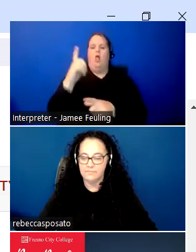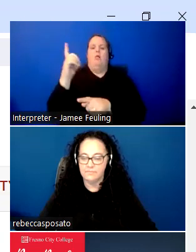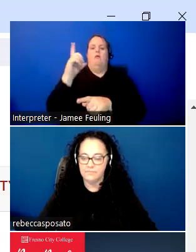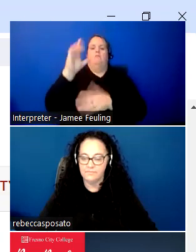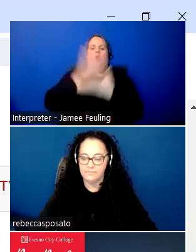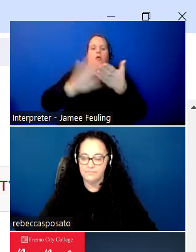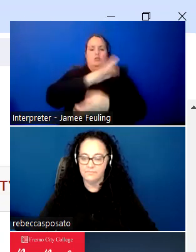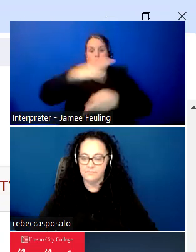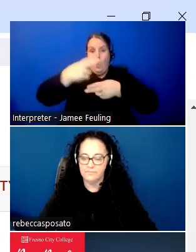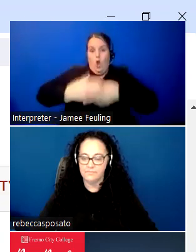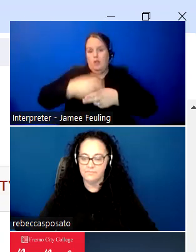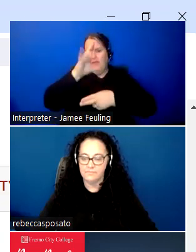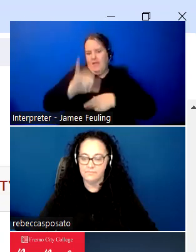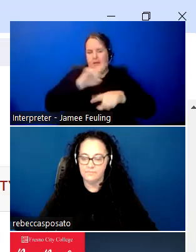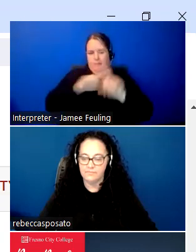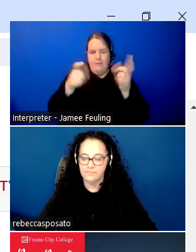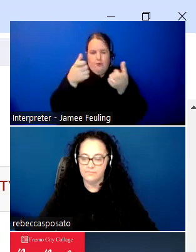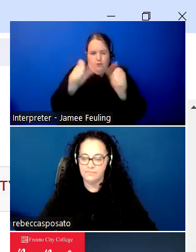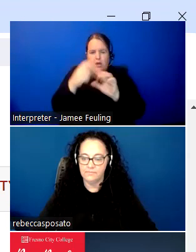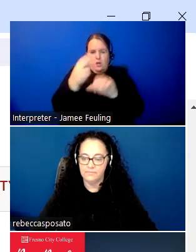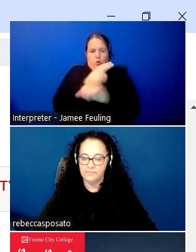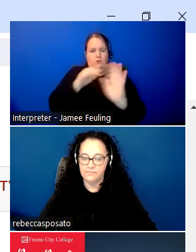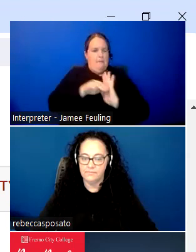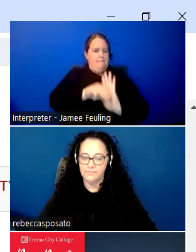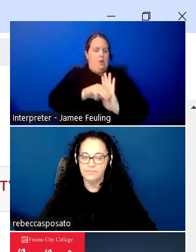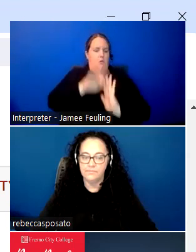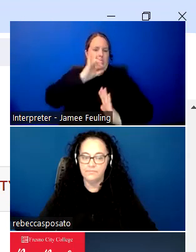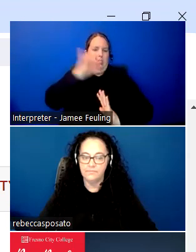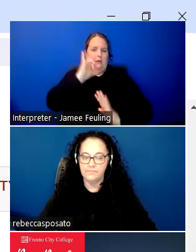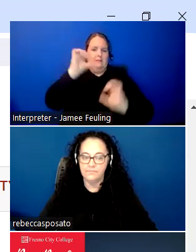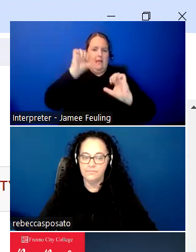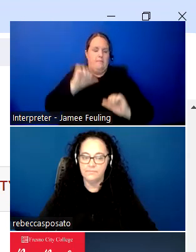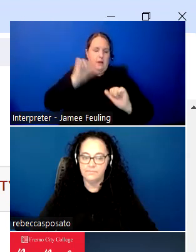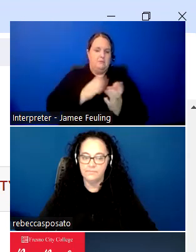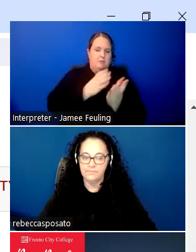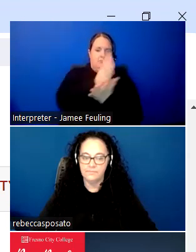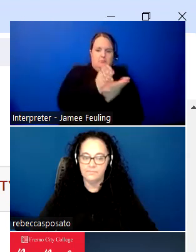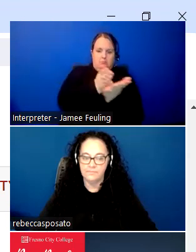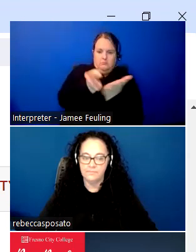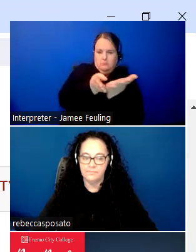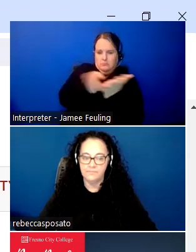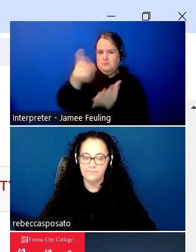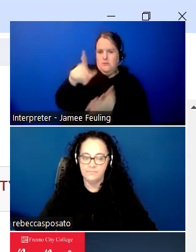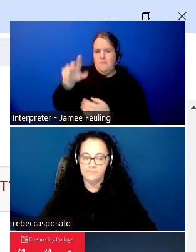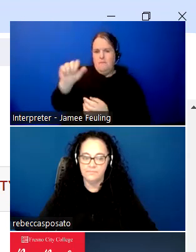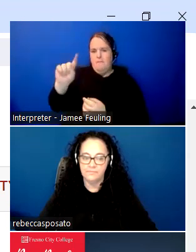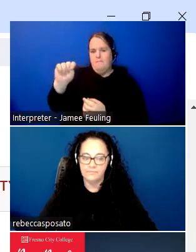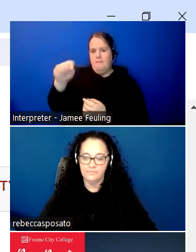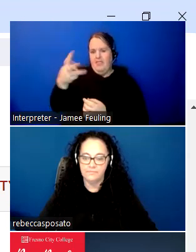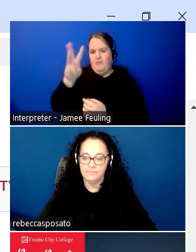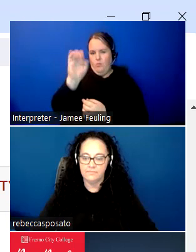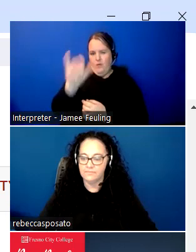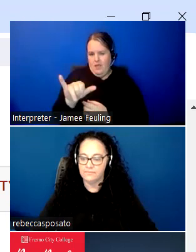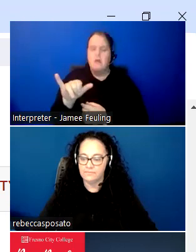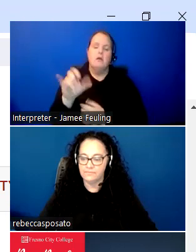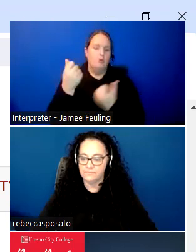trying to go into a pathway type of model. So you would want to they're trying to have students